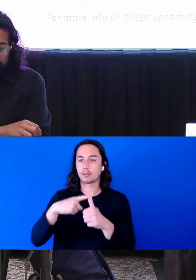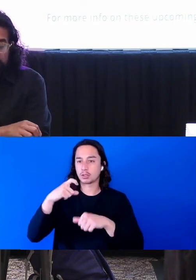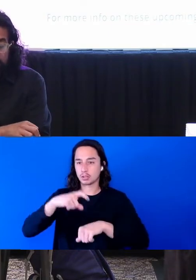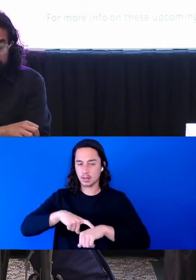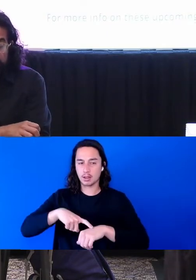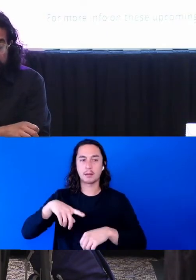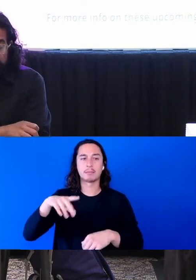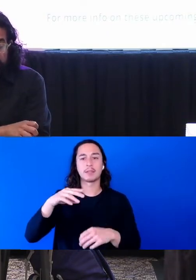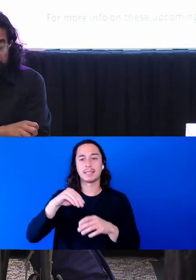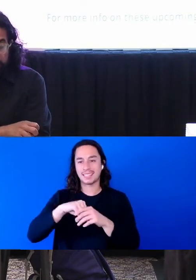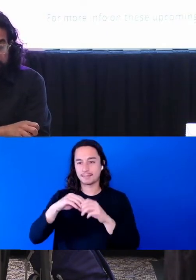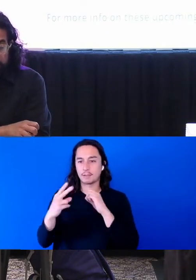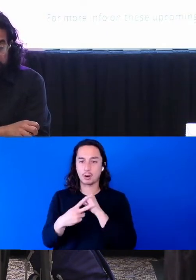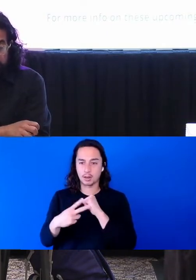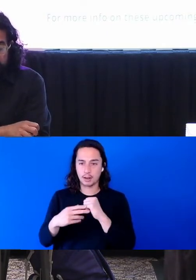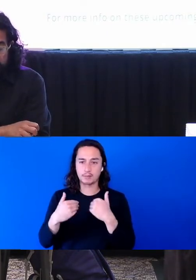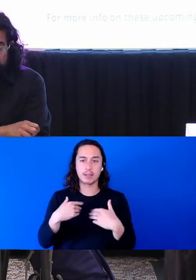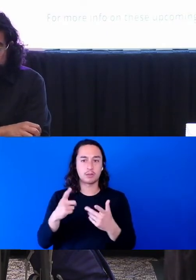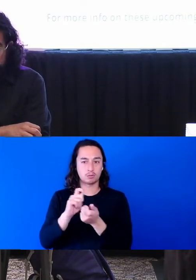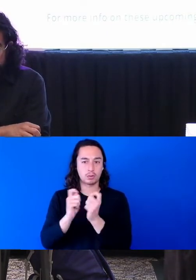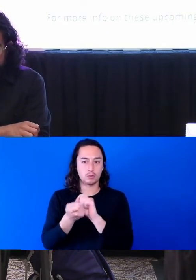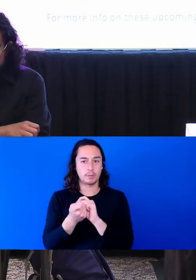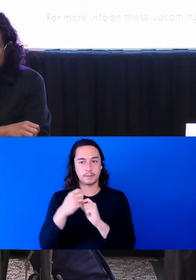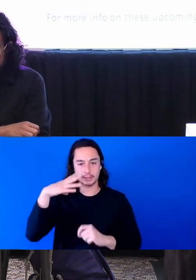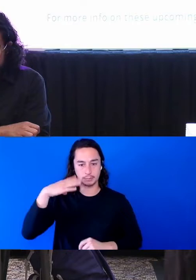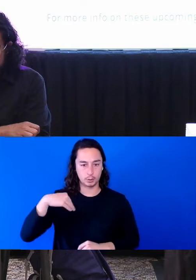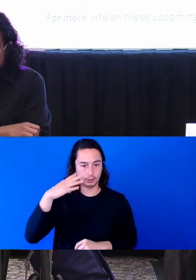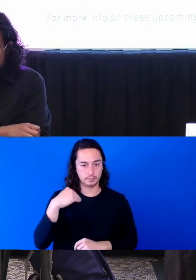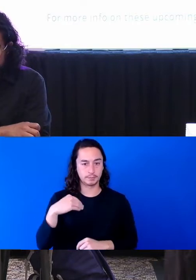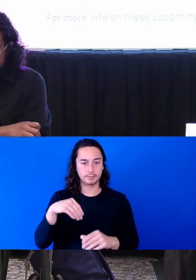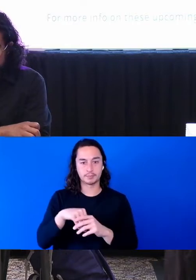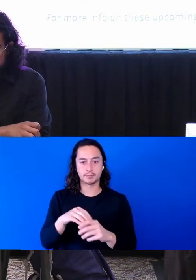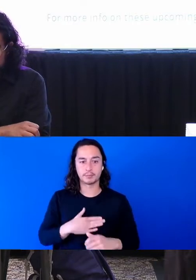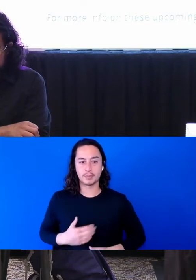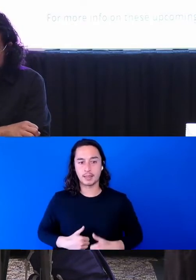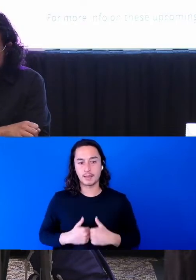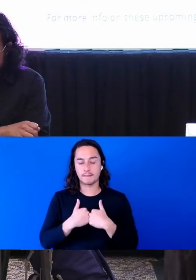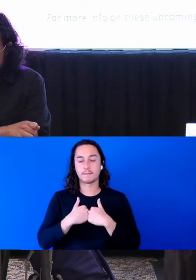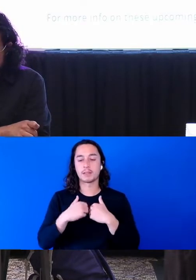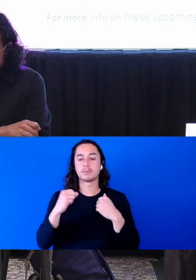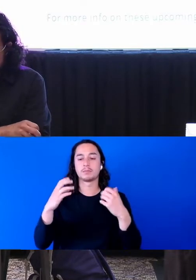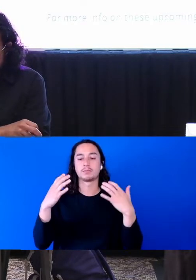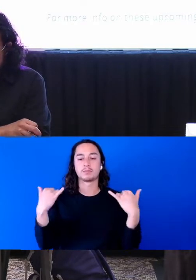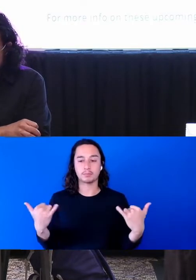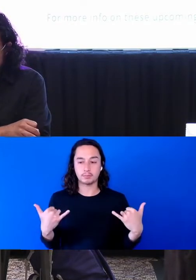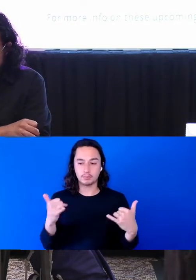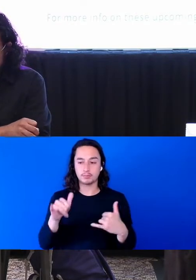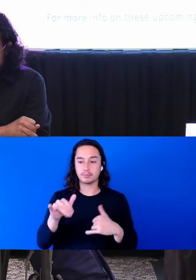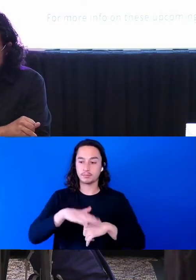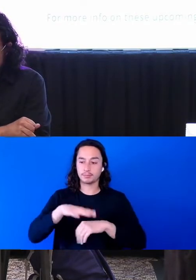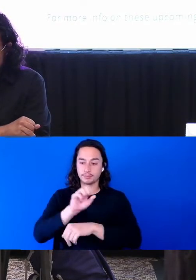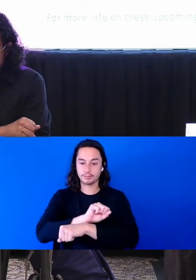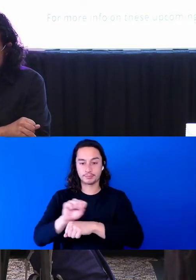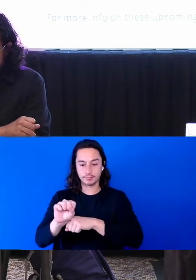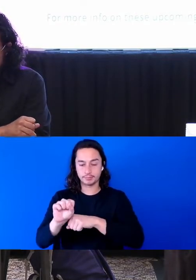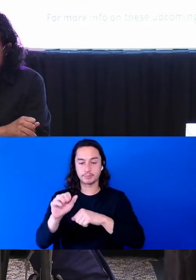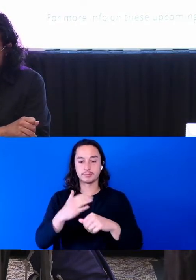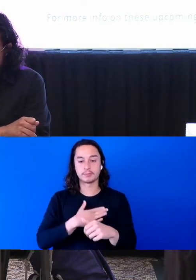really transformative experience in my life. And so now that's on stage, and that's kind of my way of